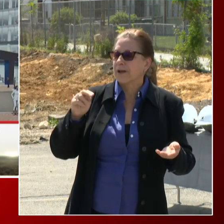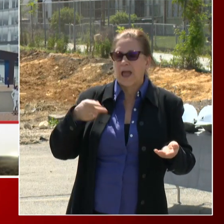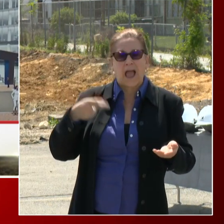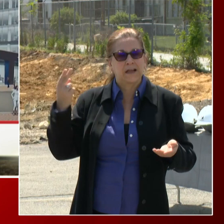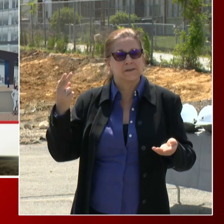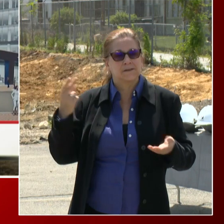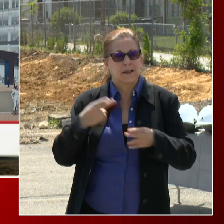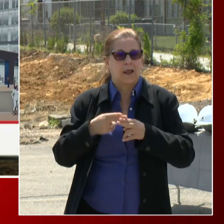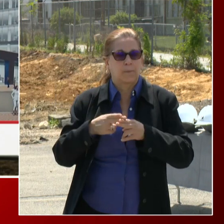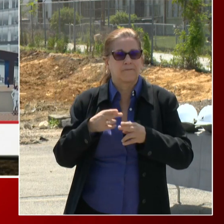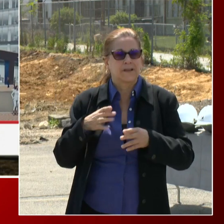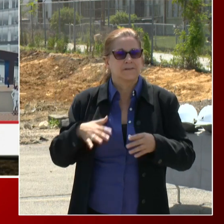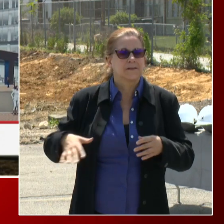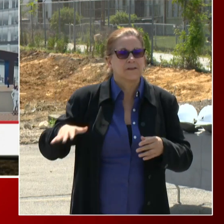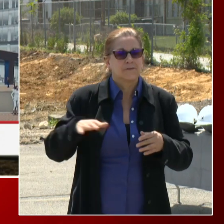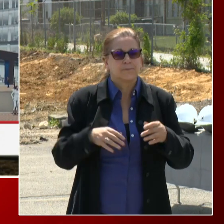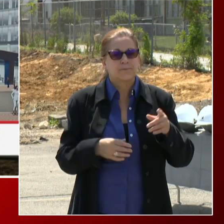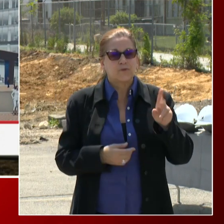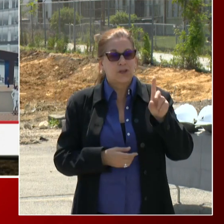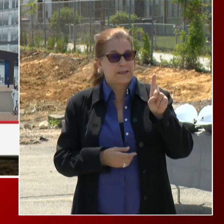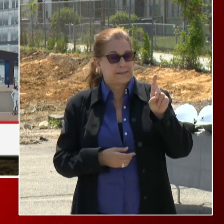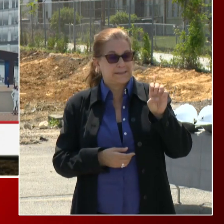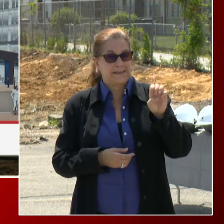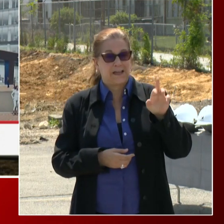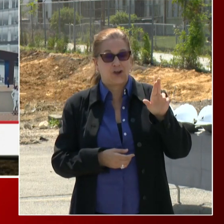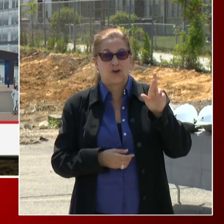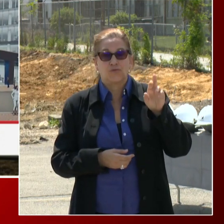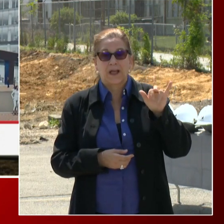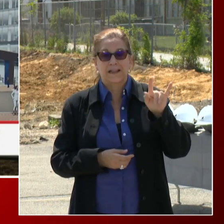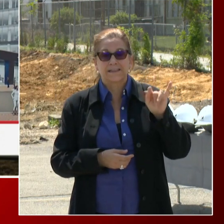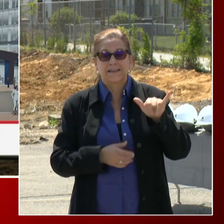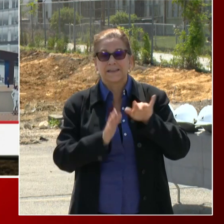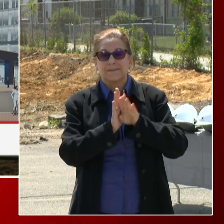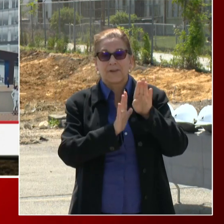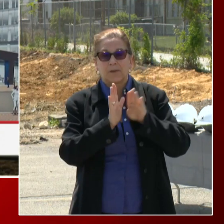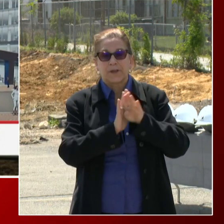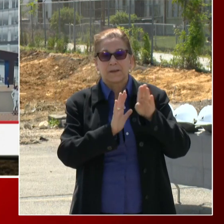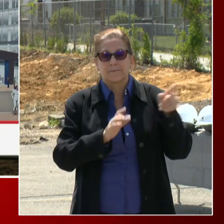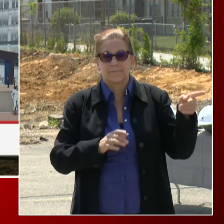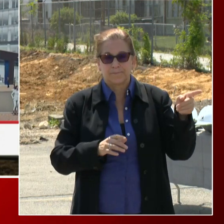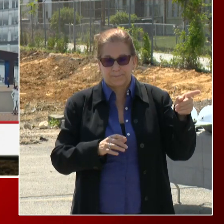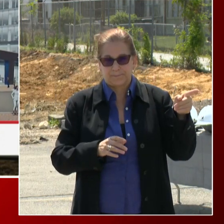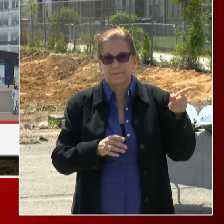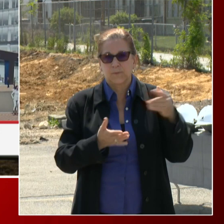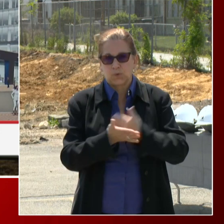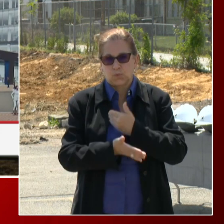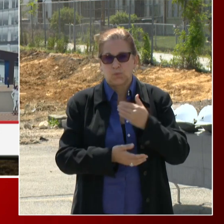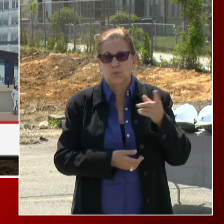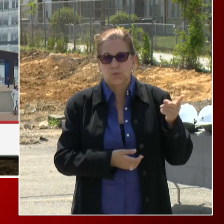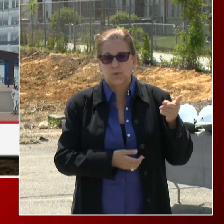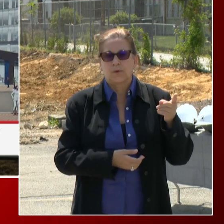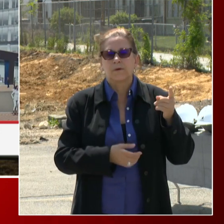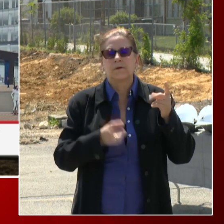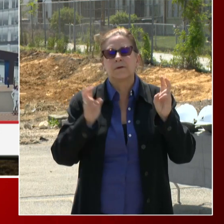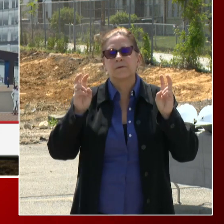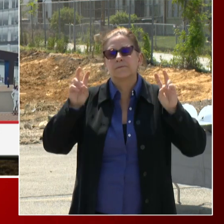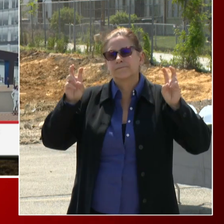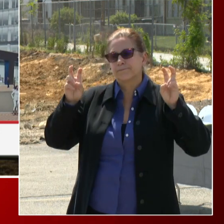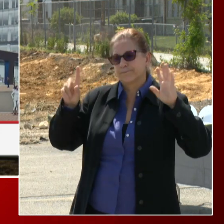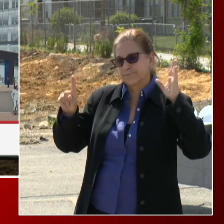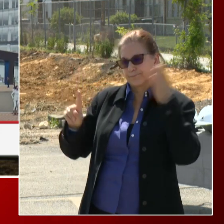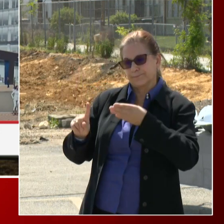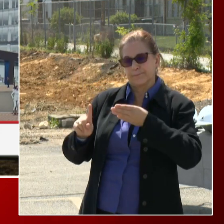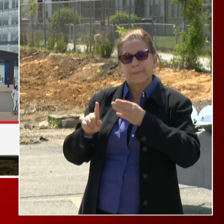developing also, and it's going to be the new home for the development of the East River Park and Senator